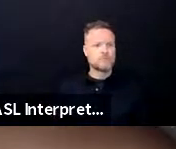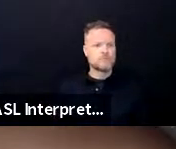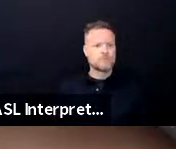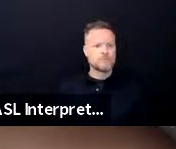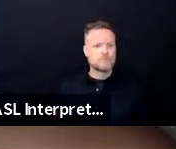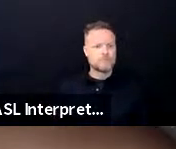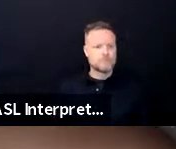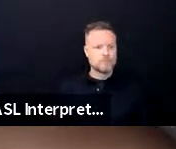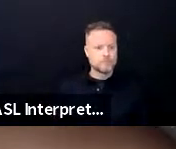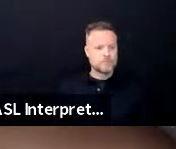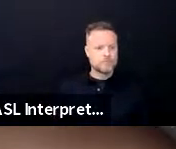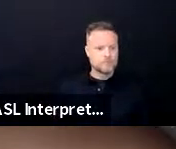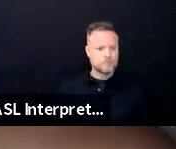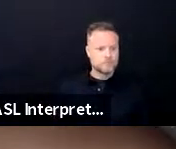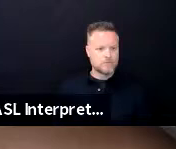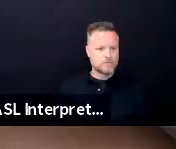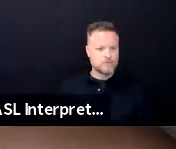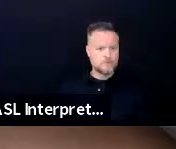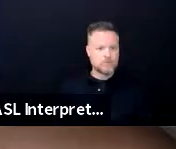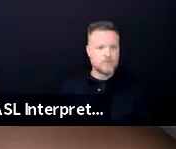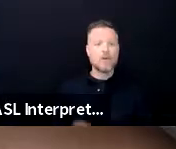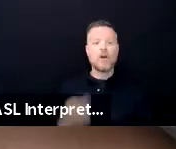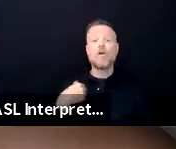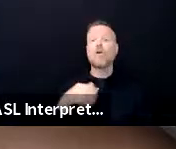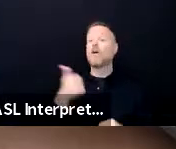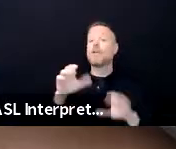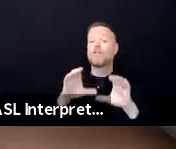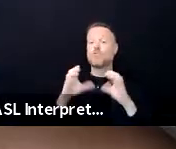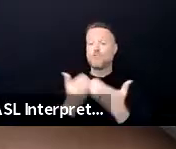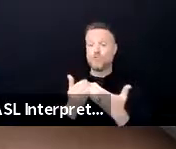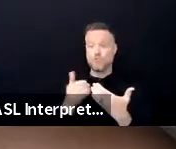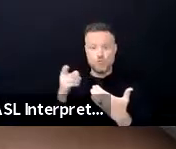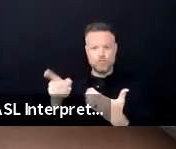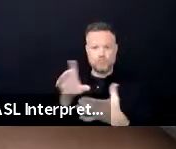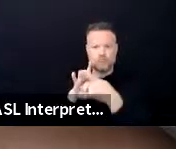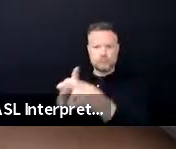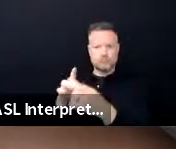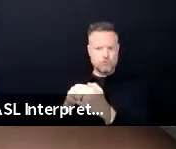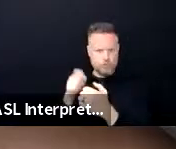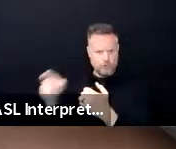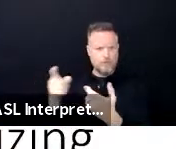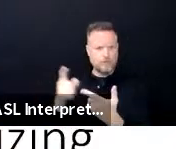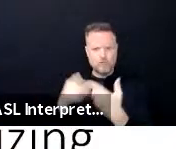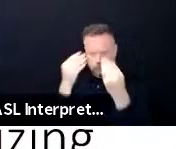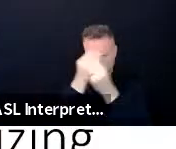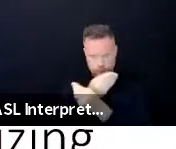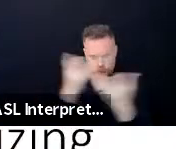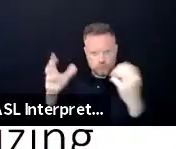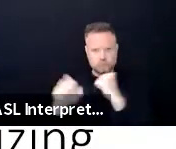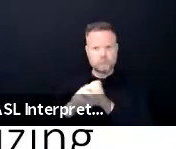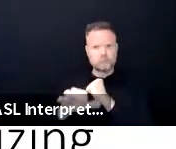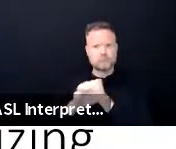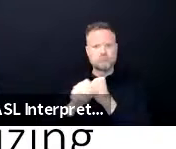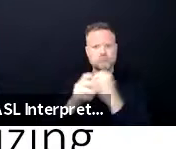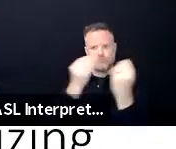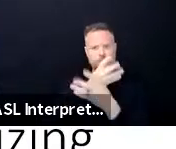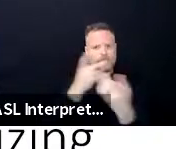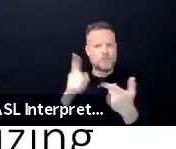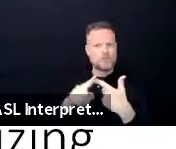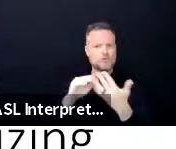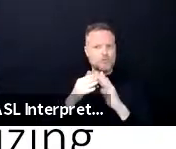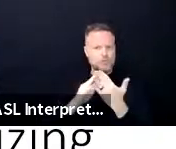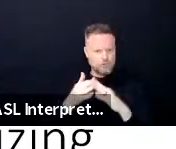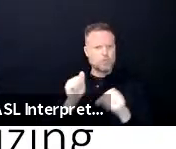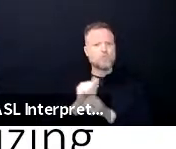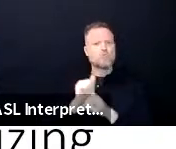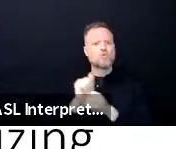group that strategizes for getting credible information into the community. So we work with the churches and work with the pastors to